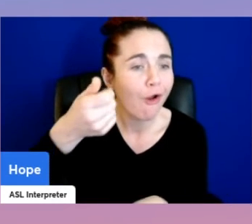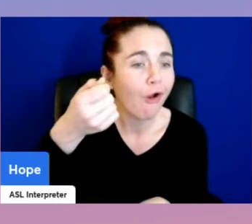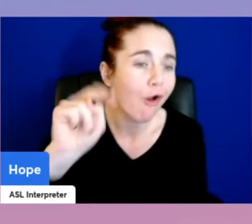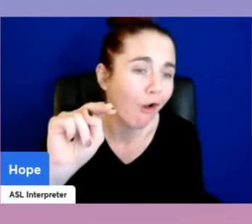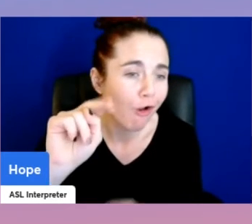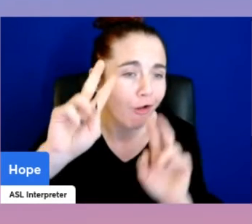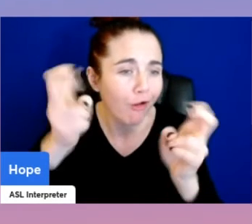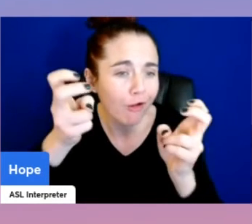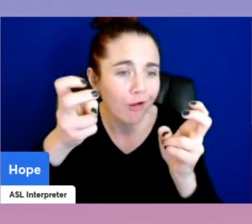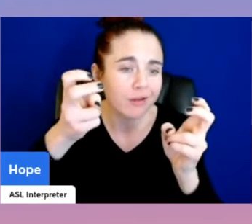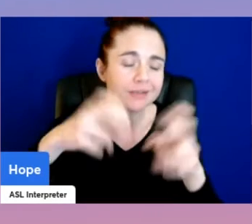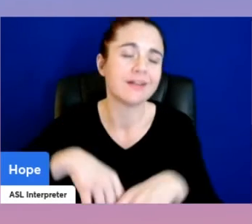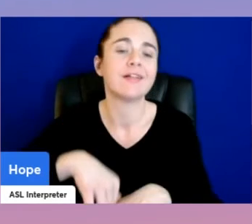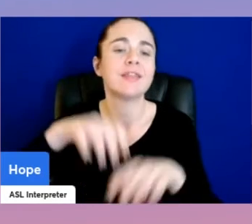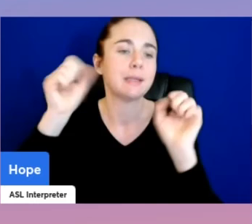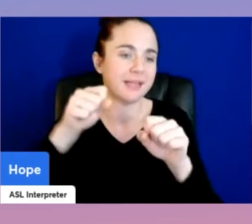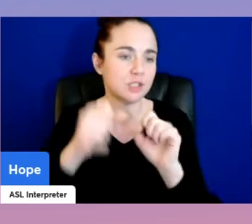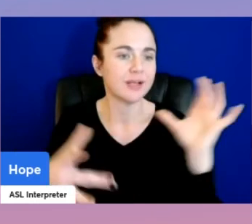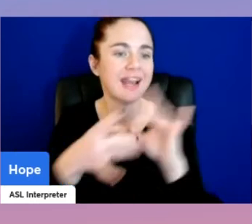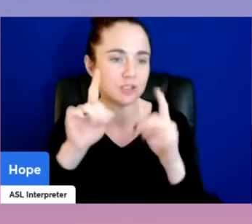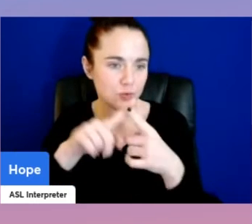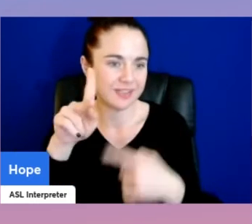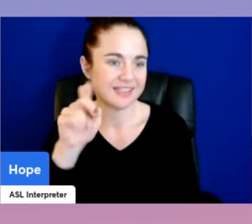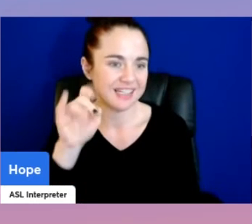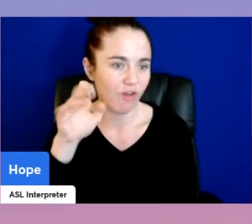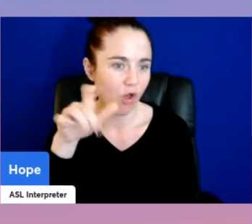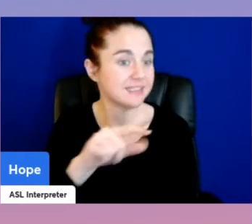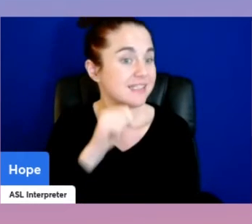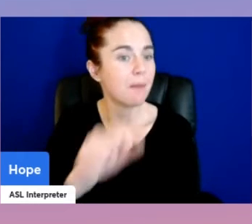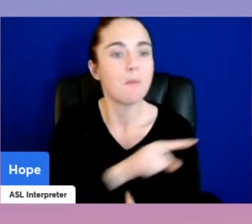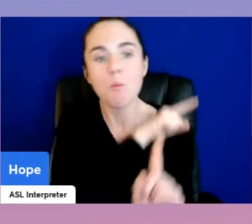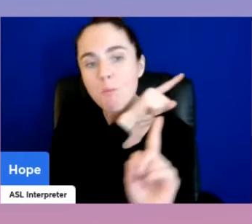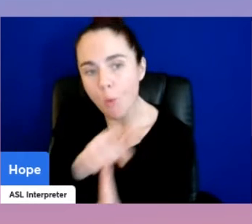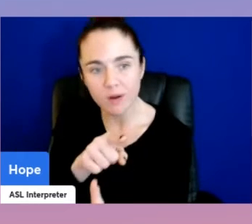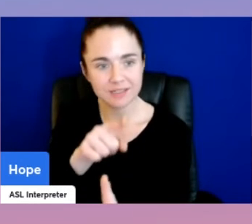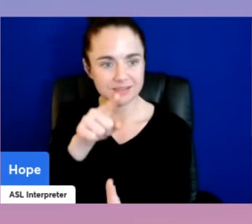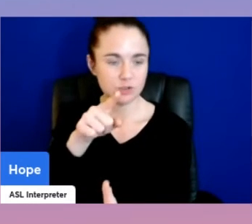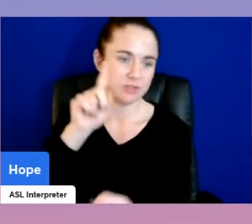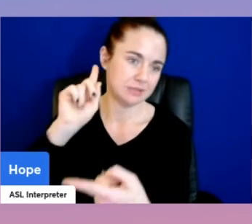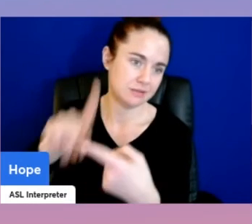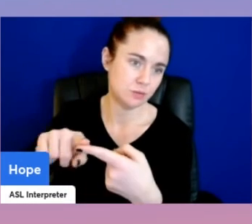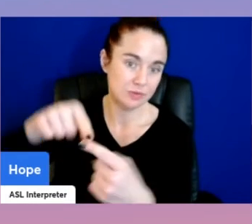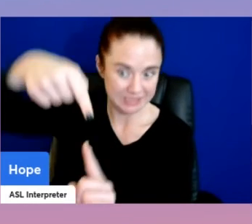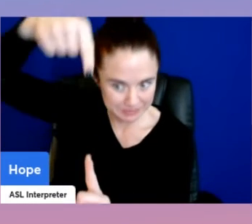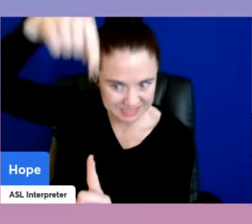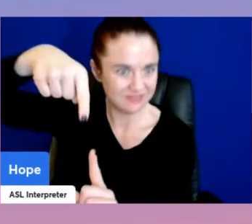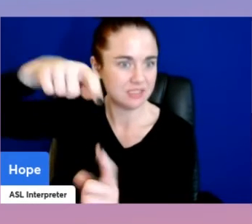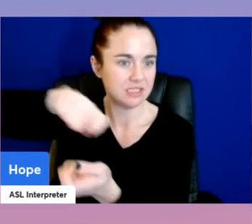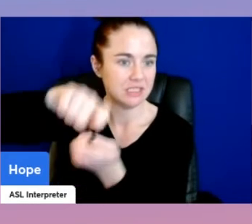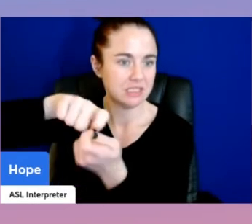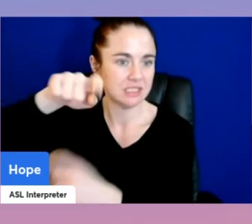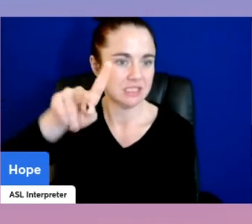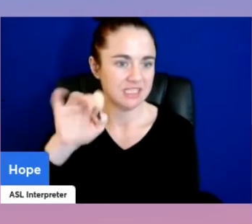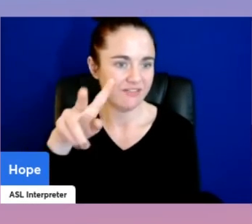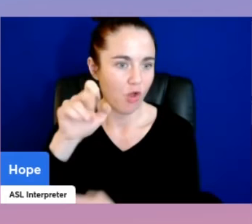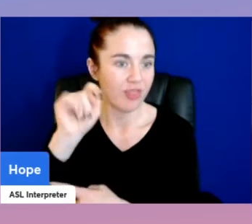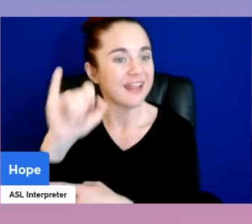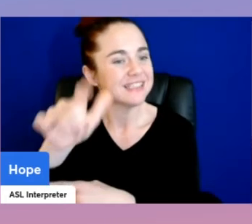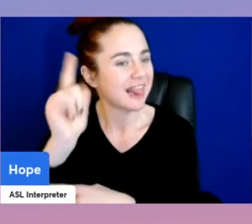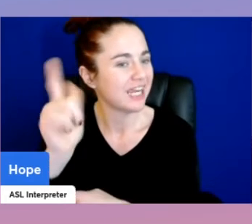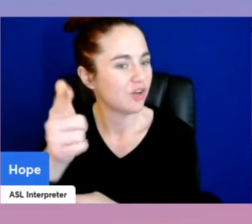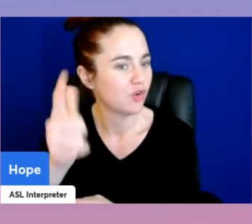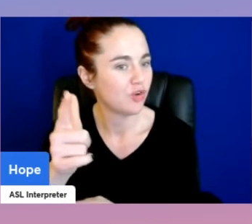Key Vault. This isn't actually pointing at a specific Key Vault. That comes later. And that requires something to be